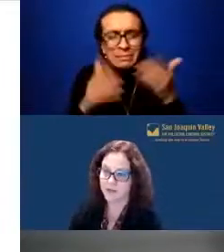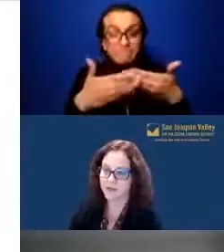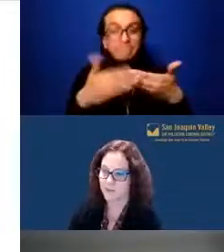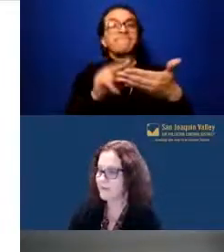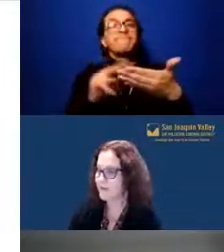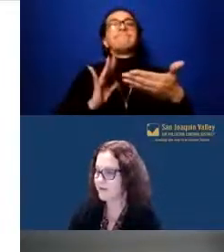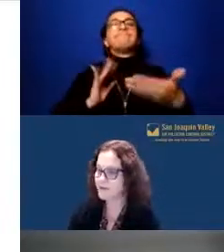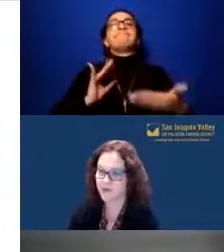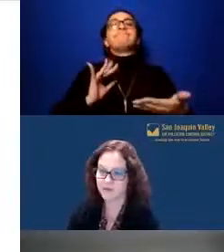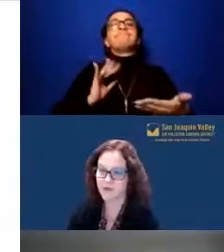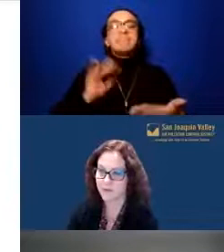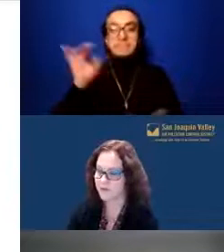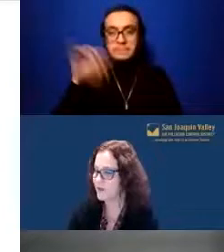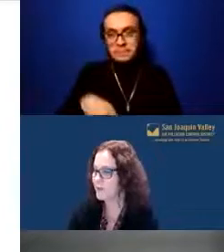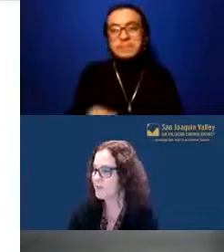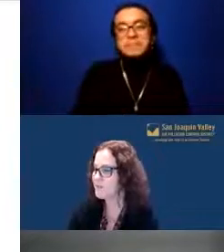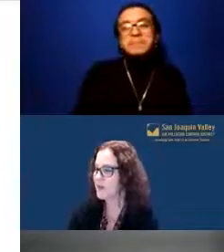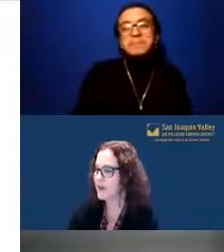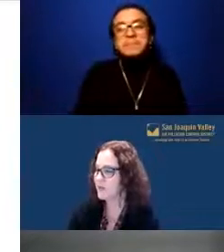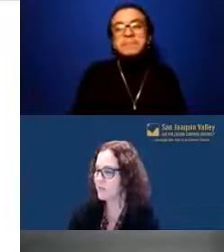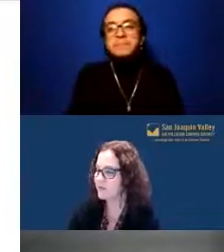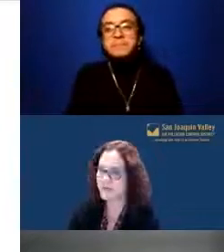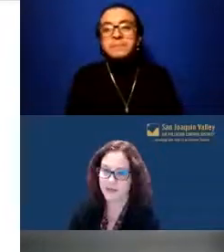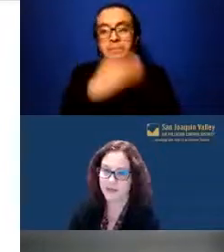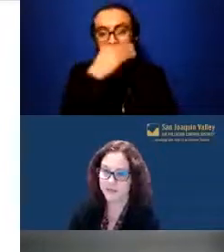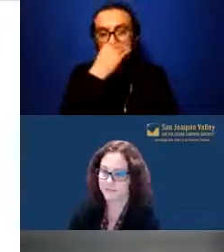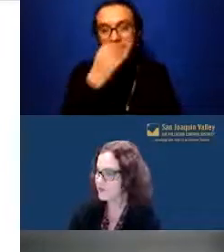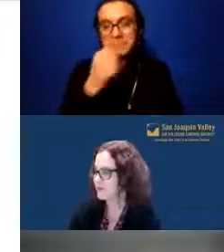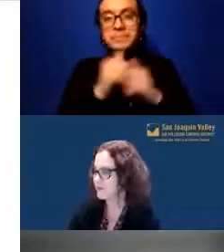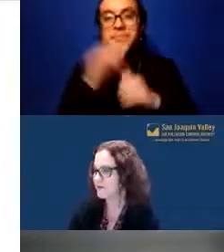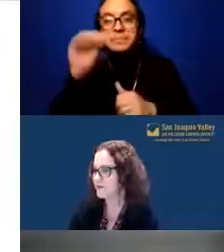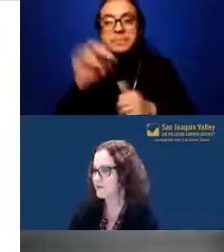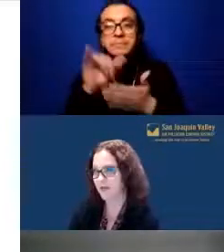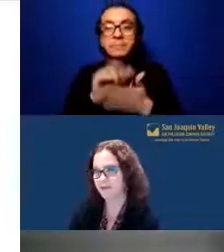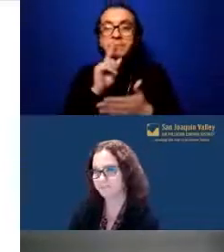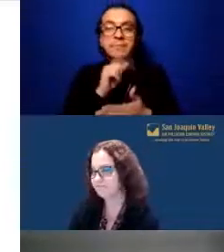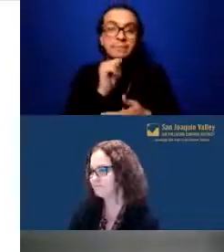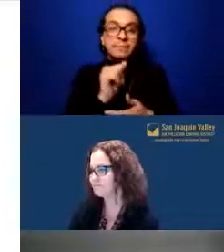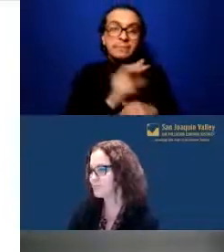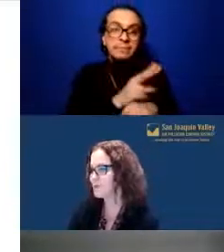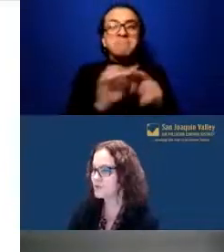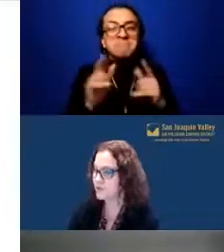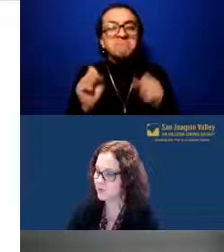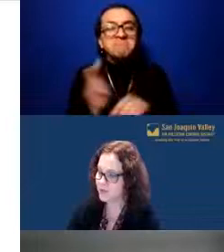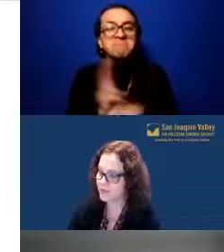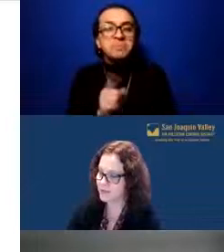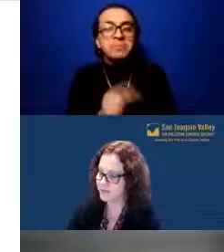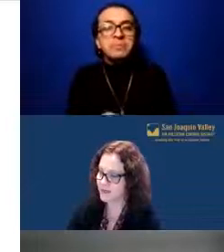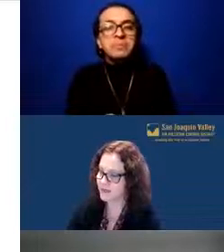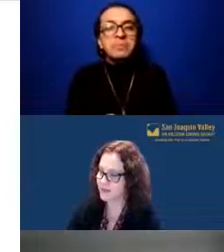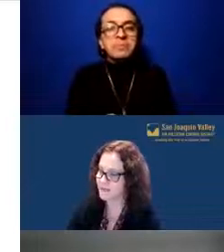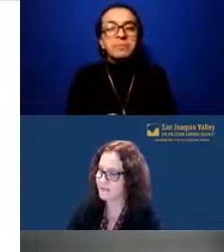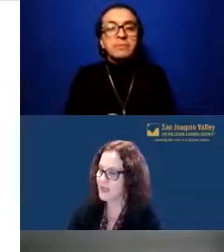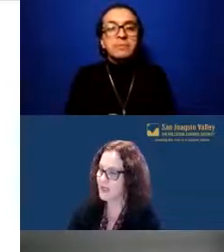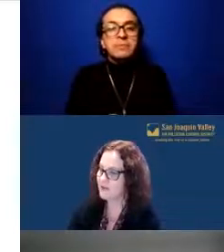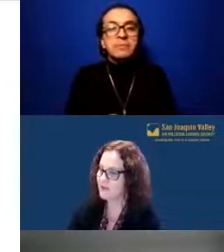value in some of the basic transcript being available. Most of the time that feature isn't utilized, which is also why we didn't define